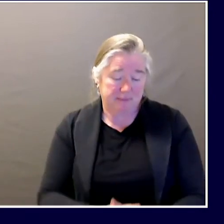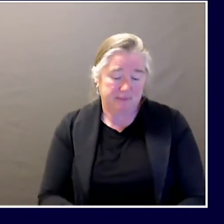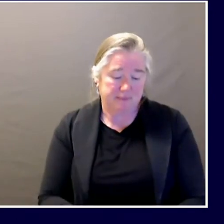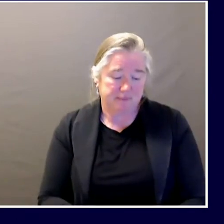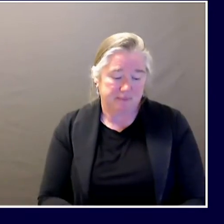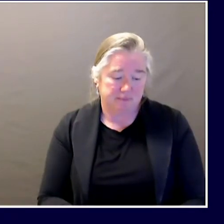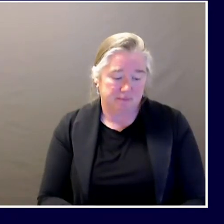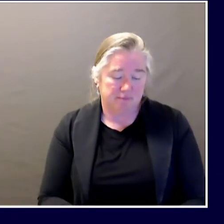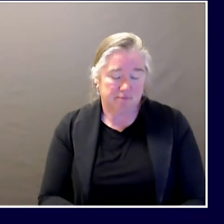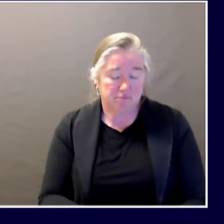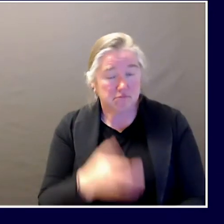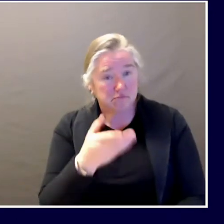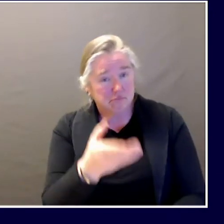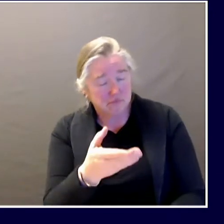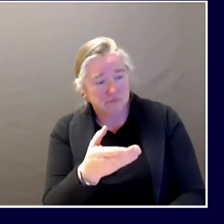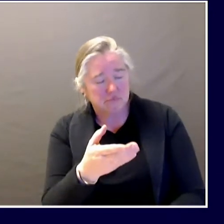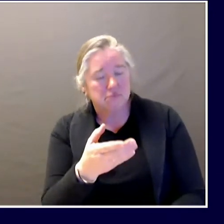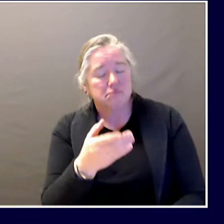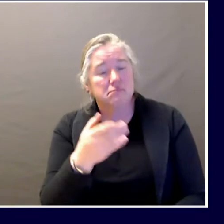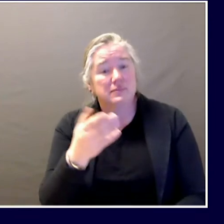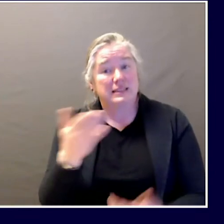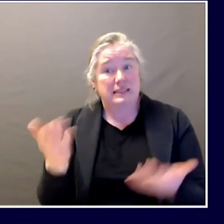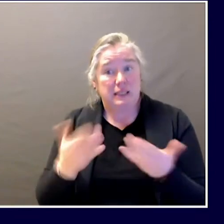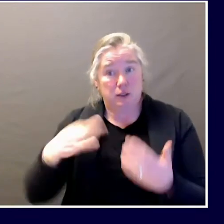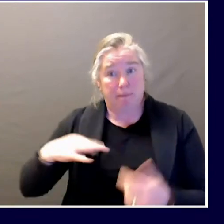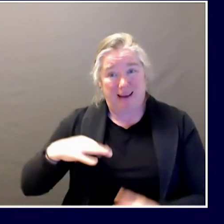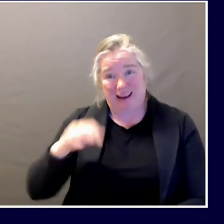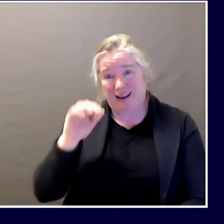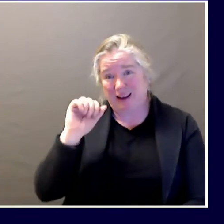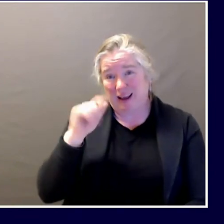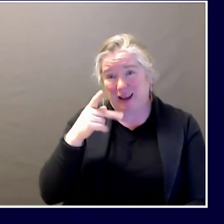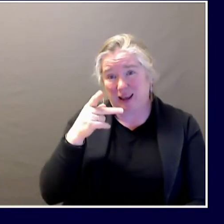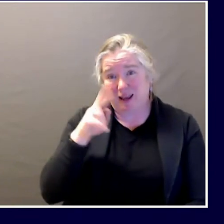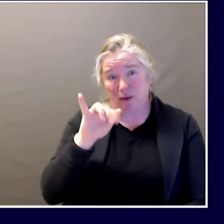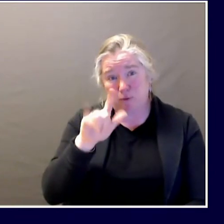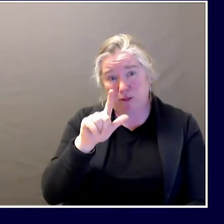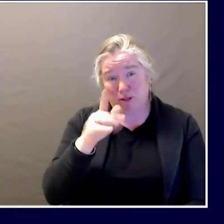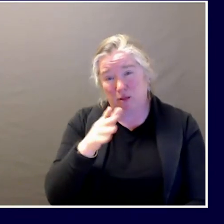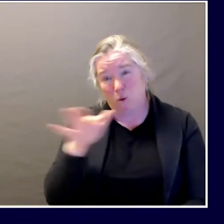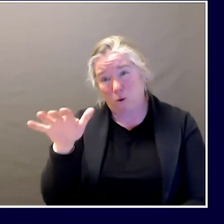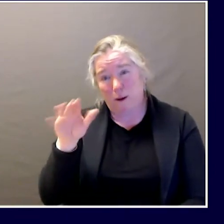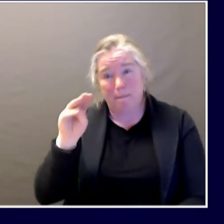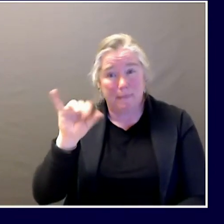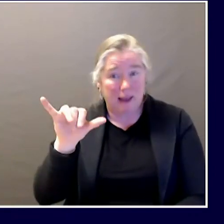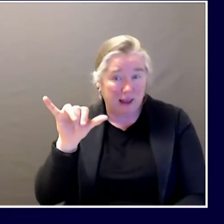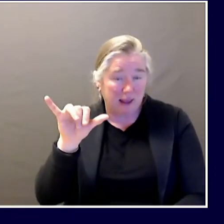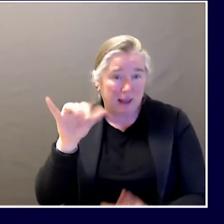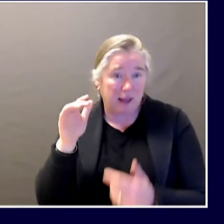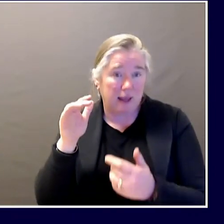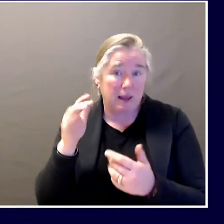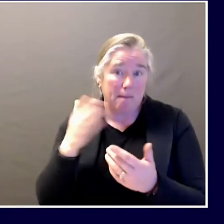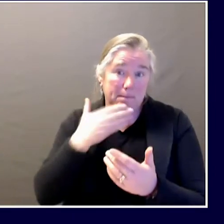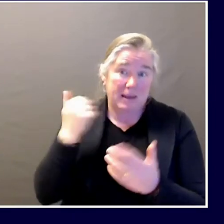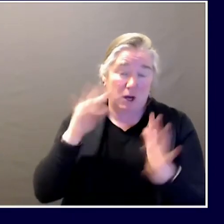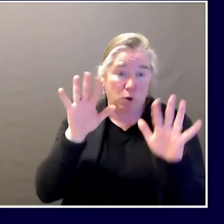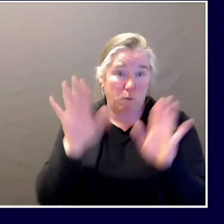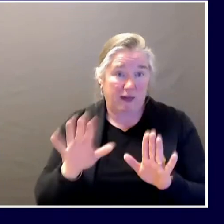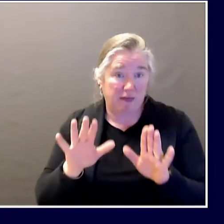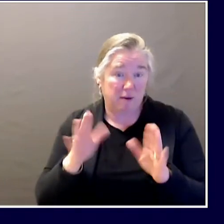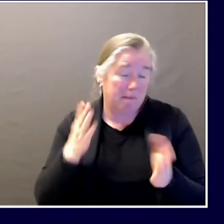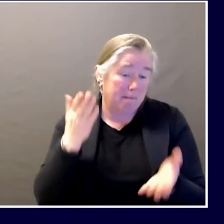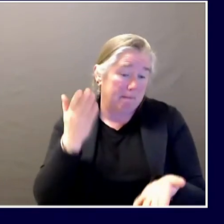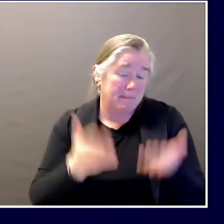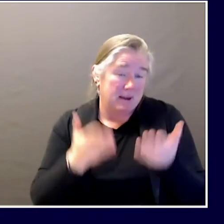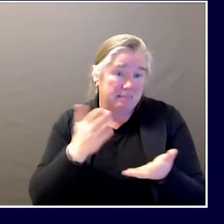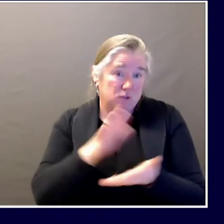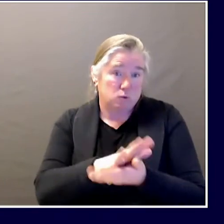weather, say in late April or early May, might allow for some flexibility for schools to offer more in-person